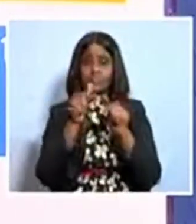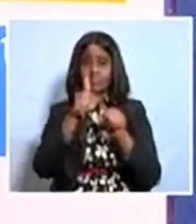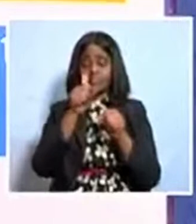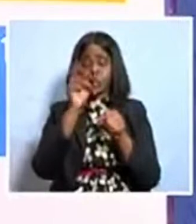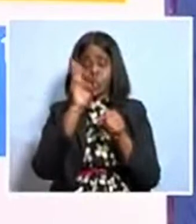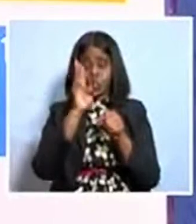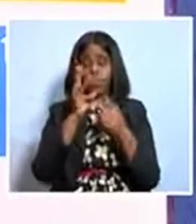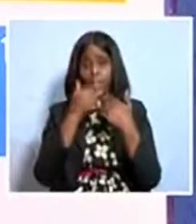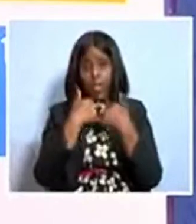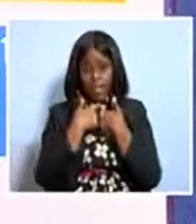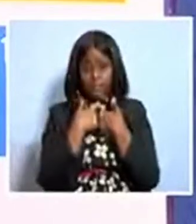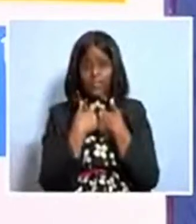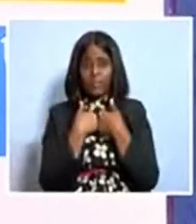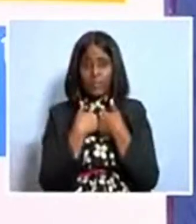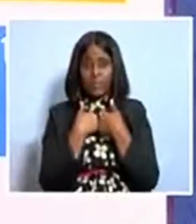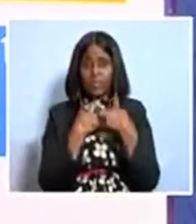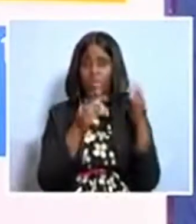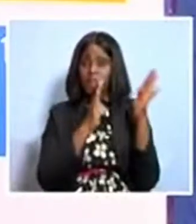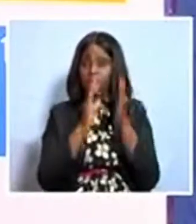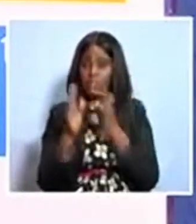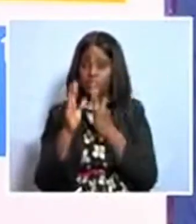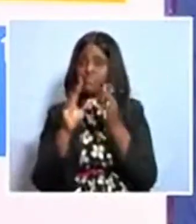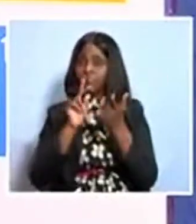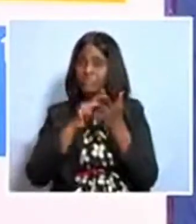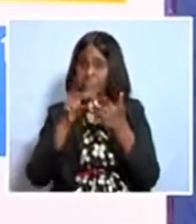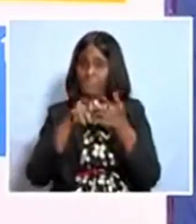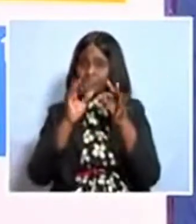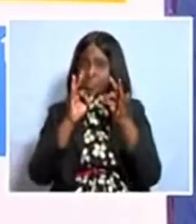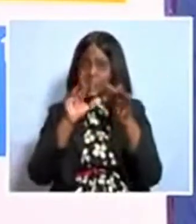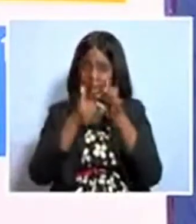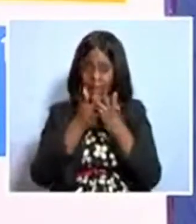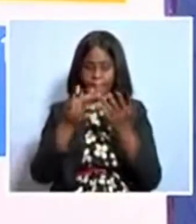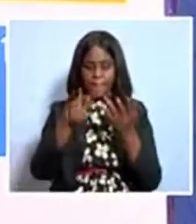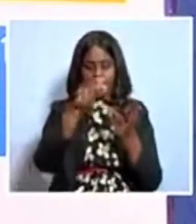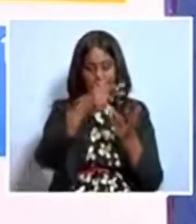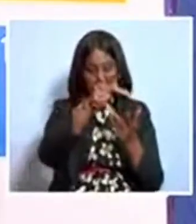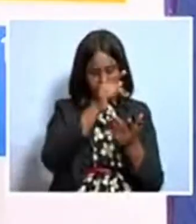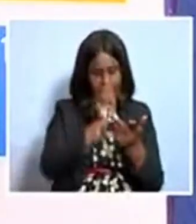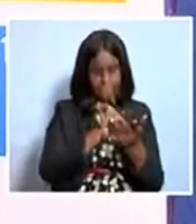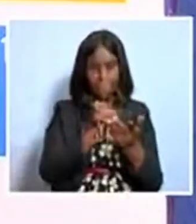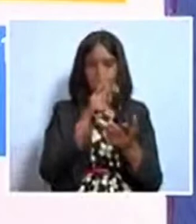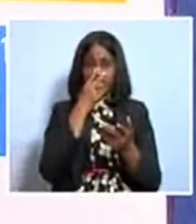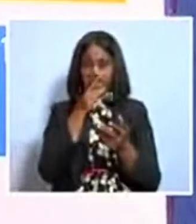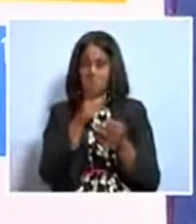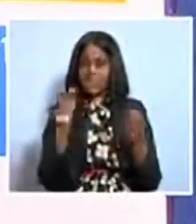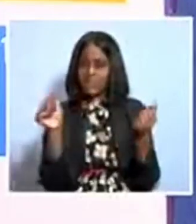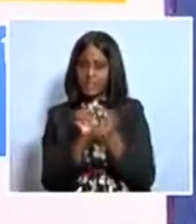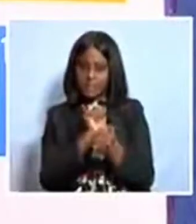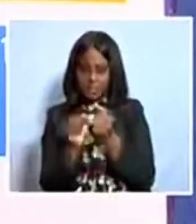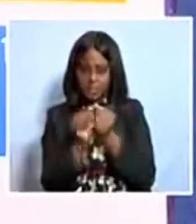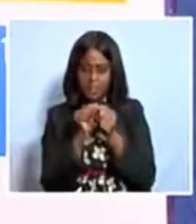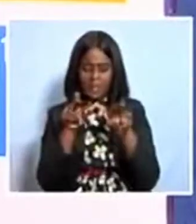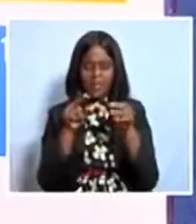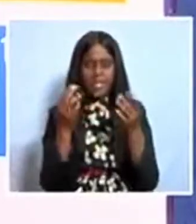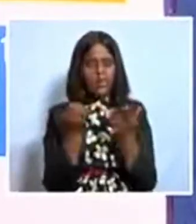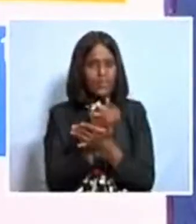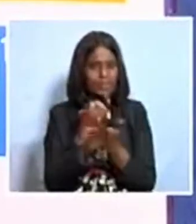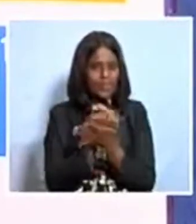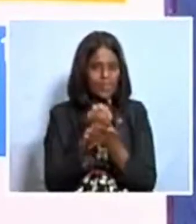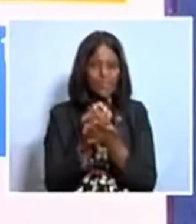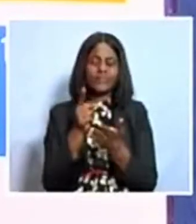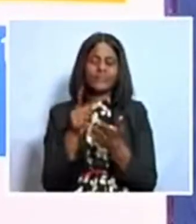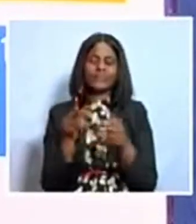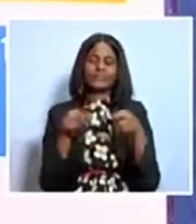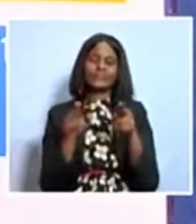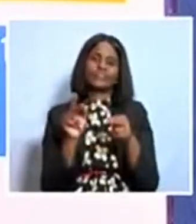be a well-organized program through the prioritization, looking at the damage of the road and looking at the economic potential of that